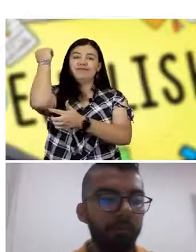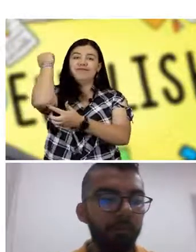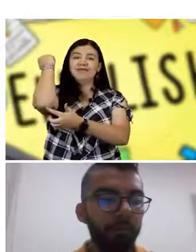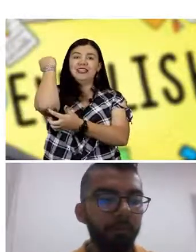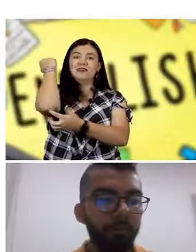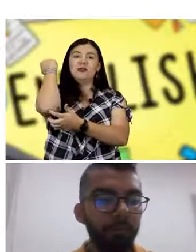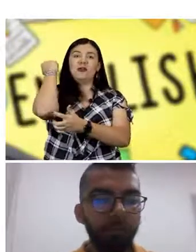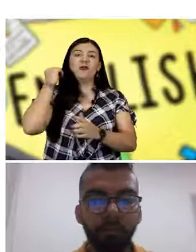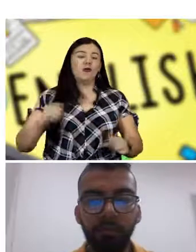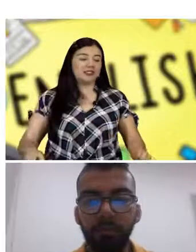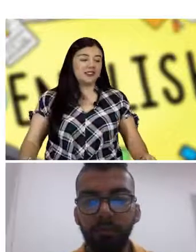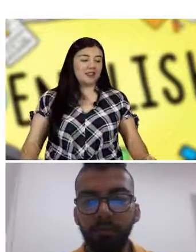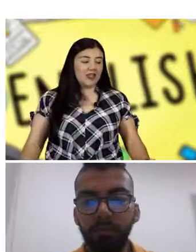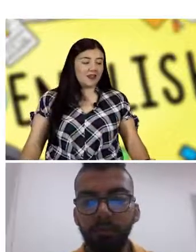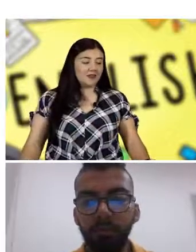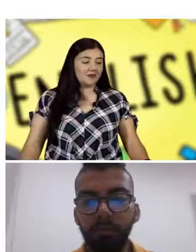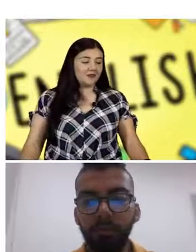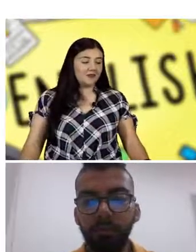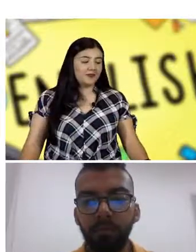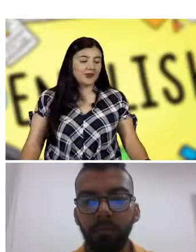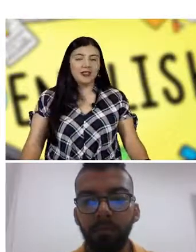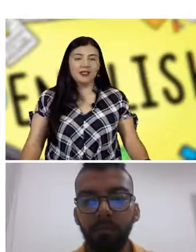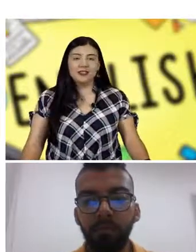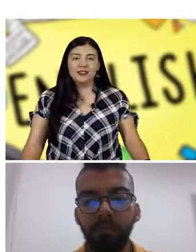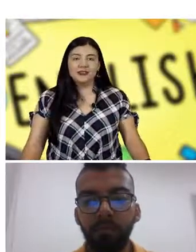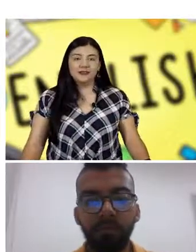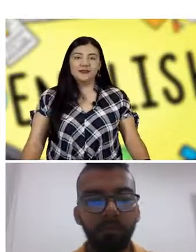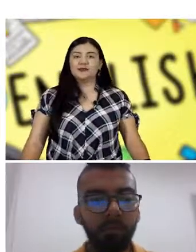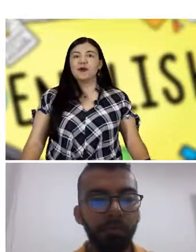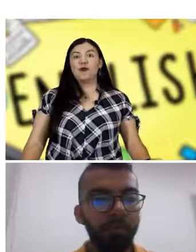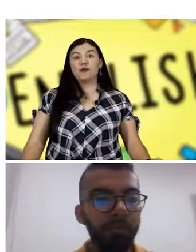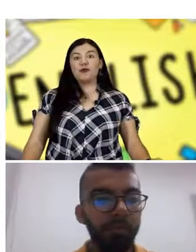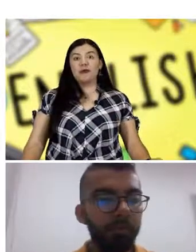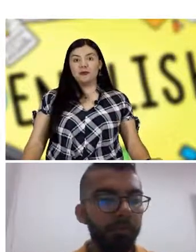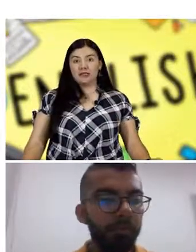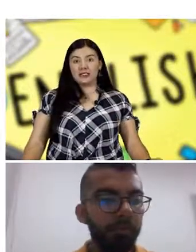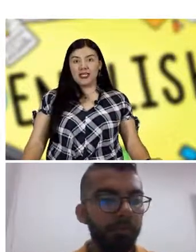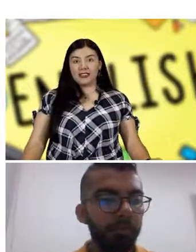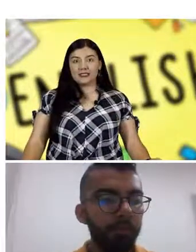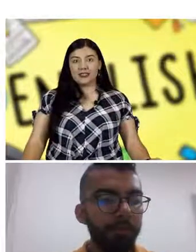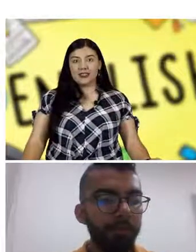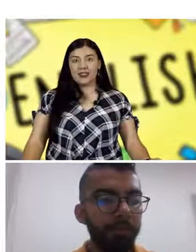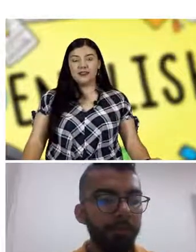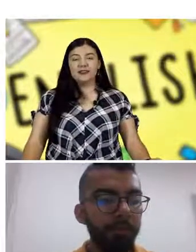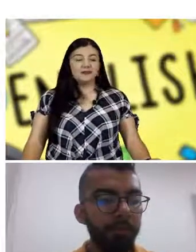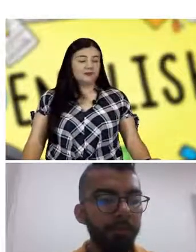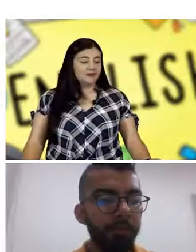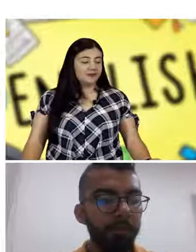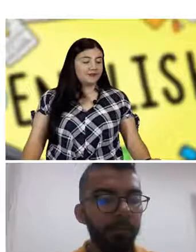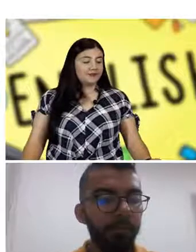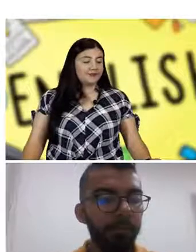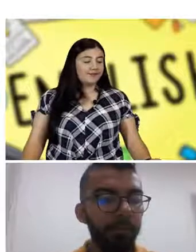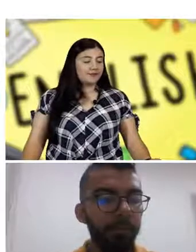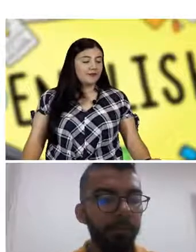one? This one. What was the name? Who remembers this? Yeah.